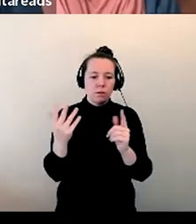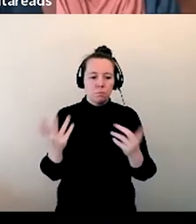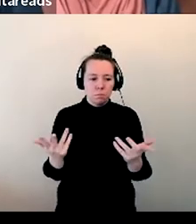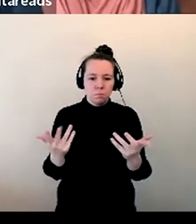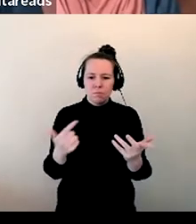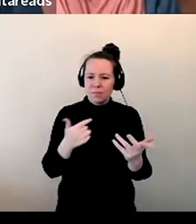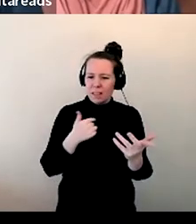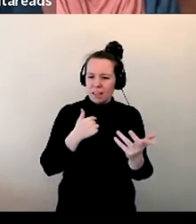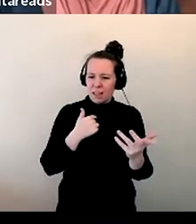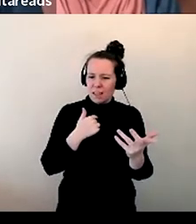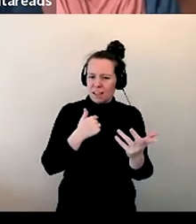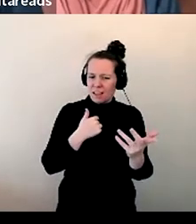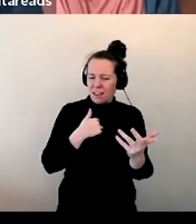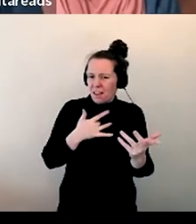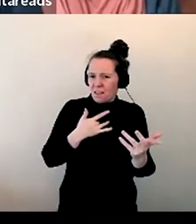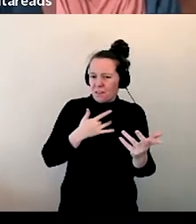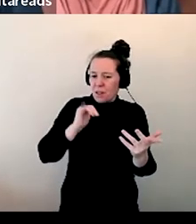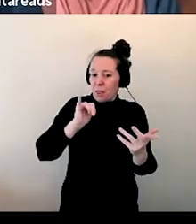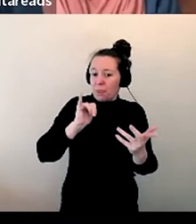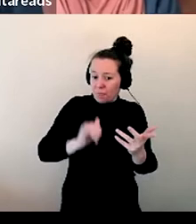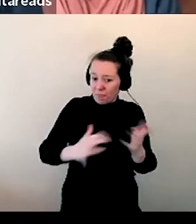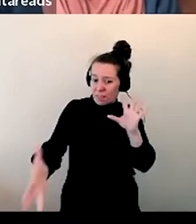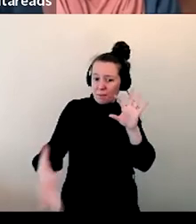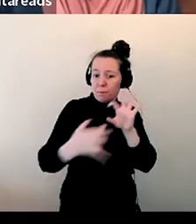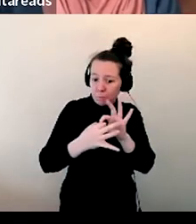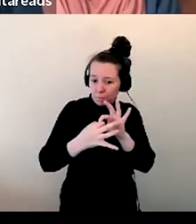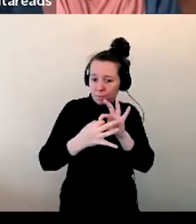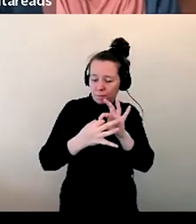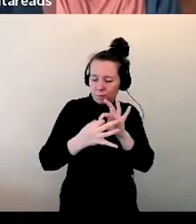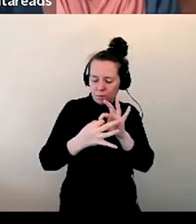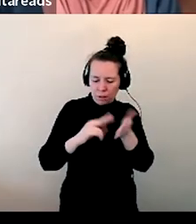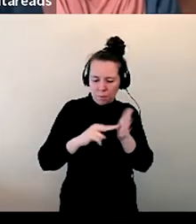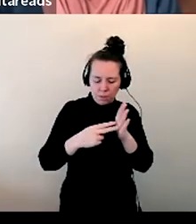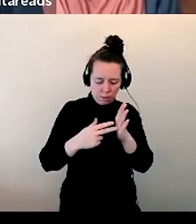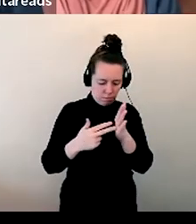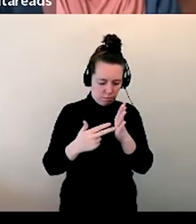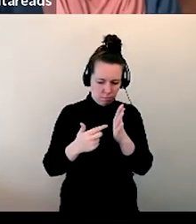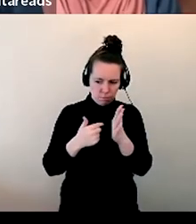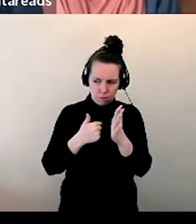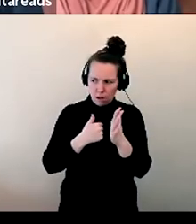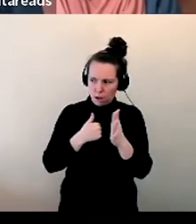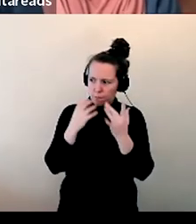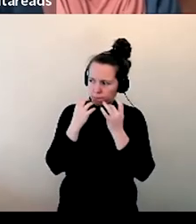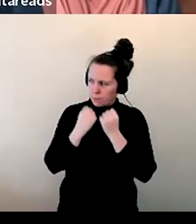was meaningful, because I realized that my opinions are valuable and I can share what I actually